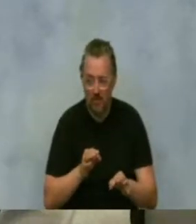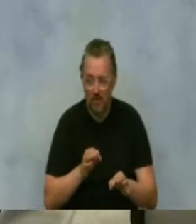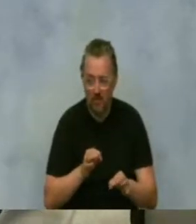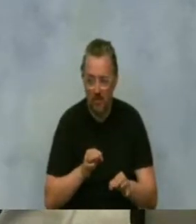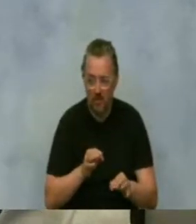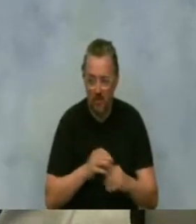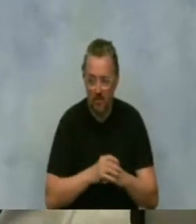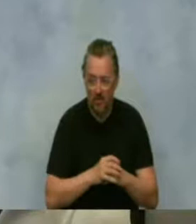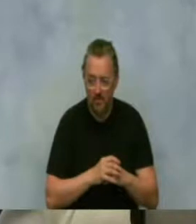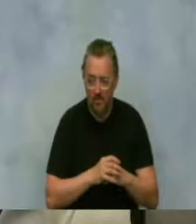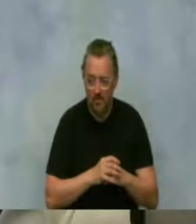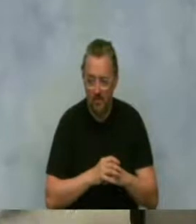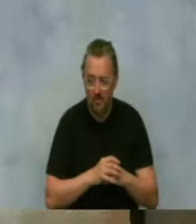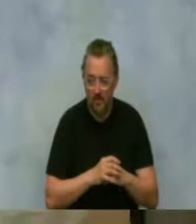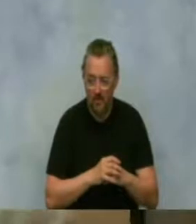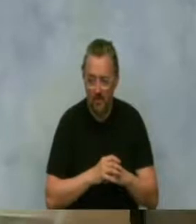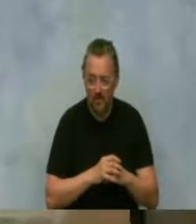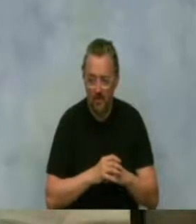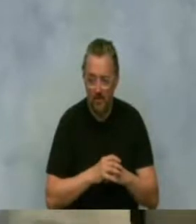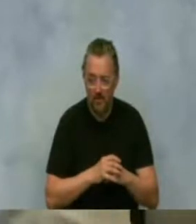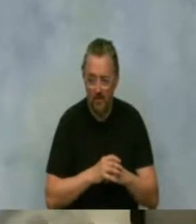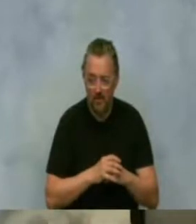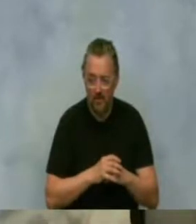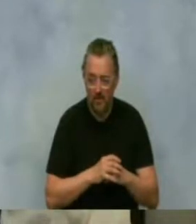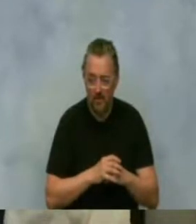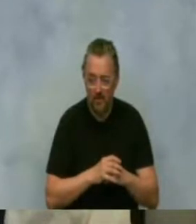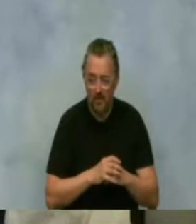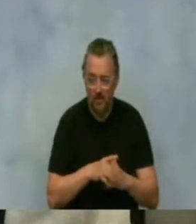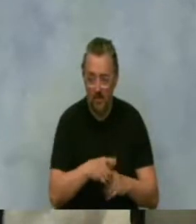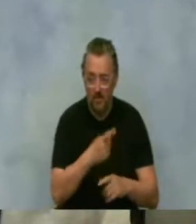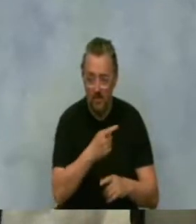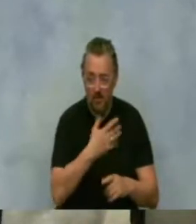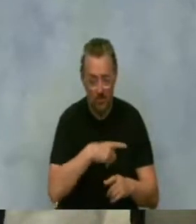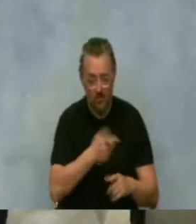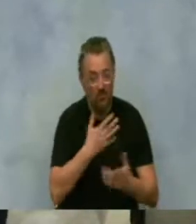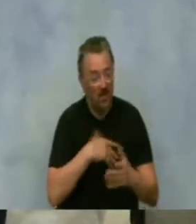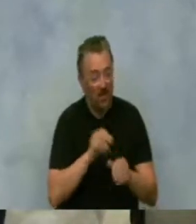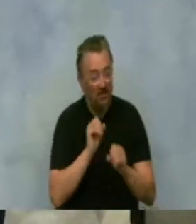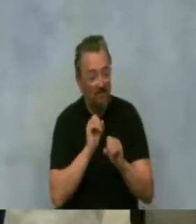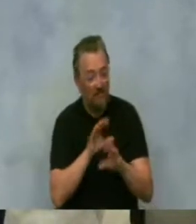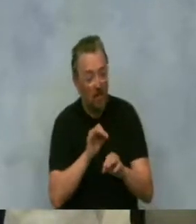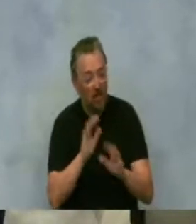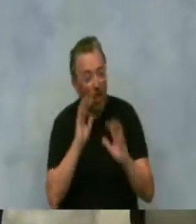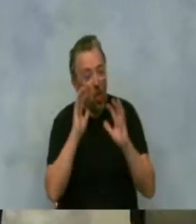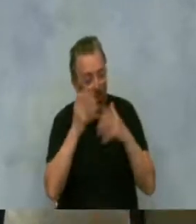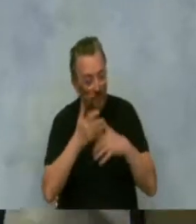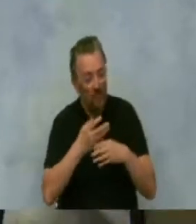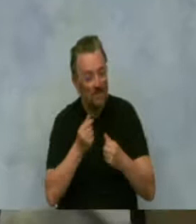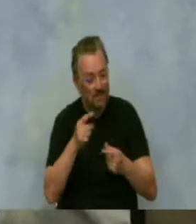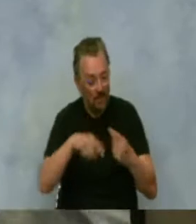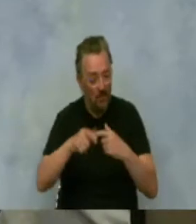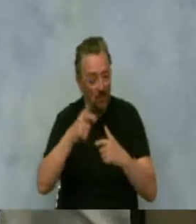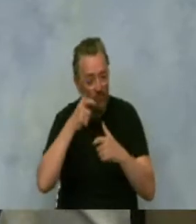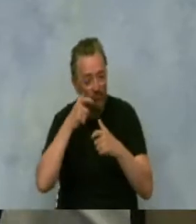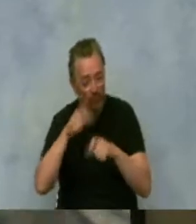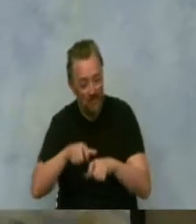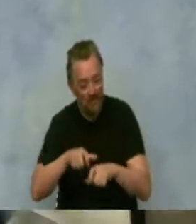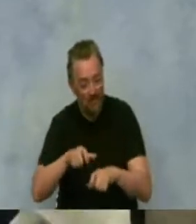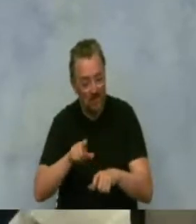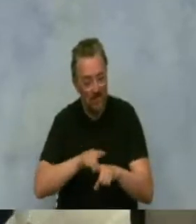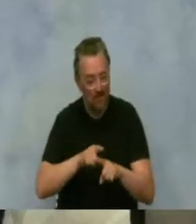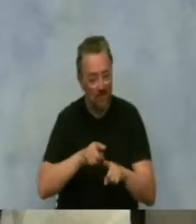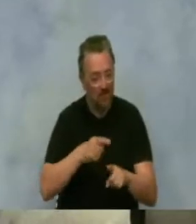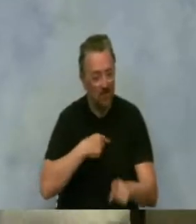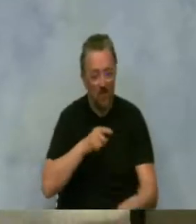made. So I suppose just to feed that sort of concern in that they're maybe being sort of forgotten